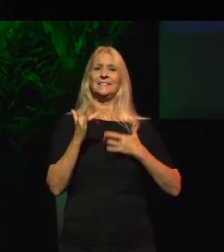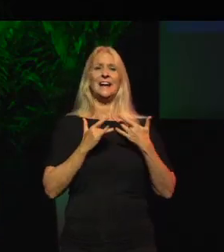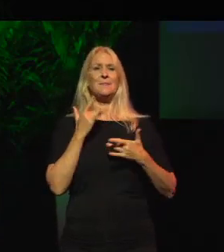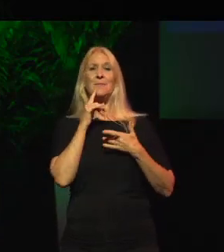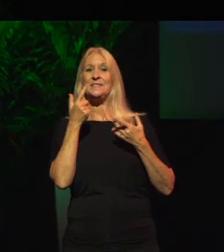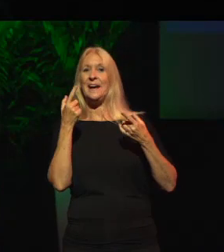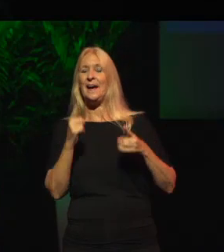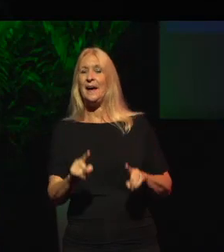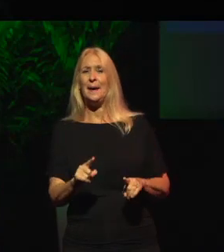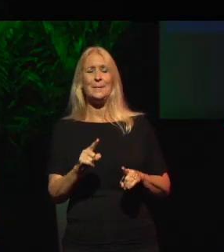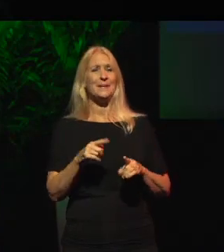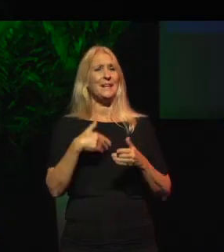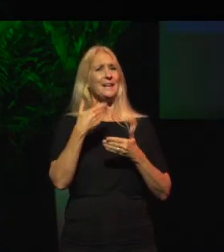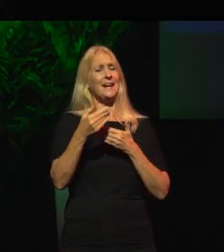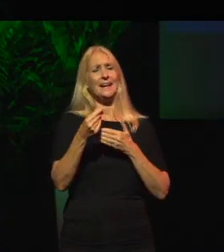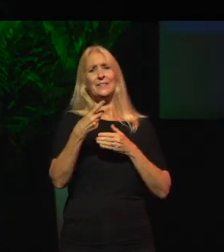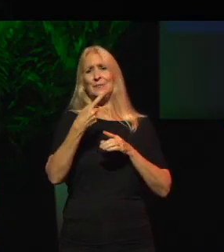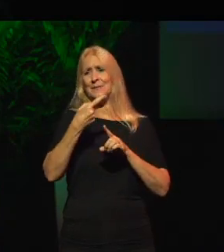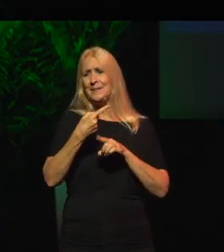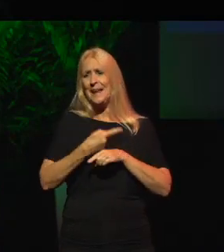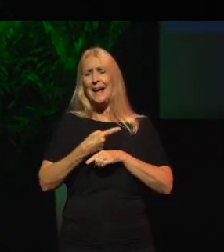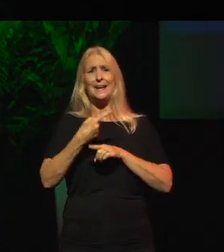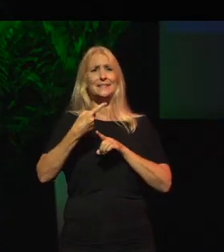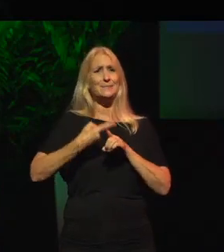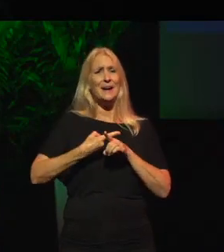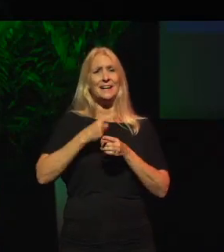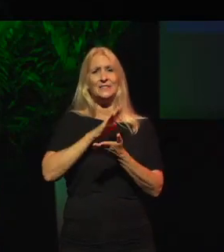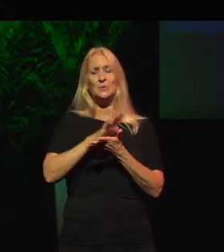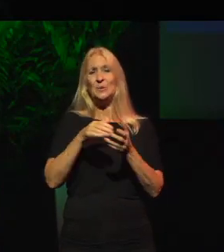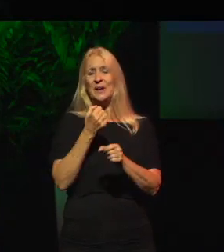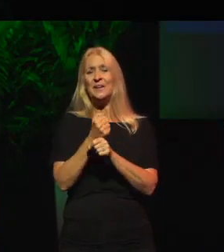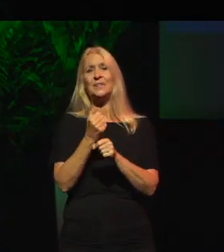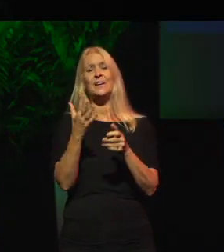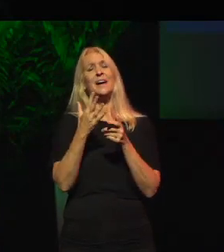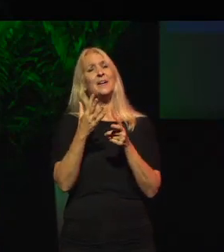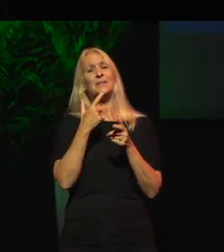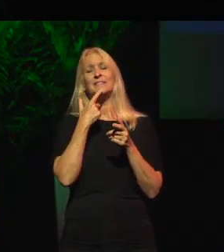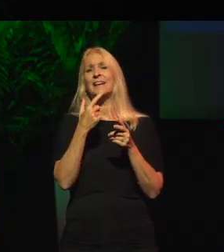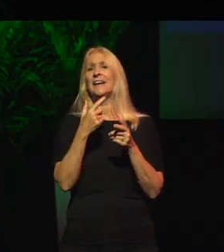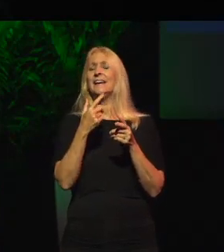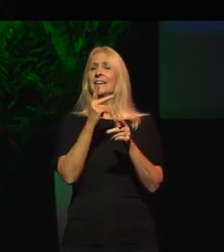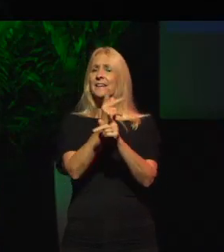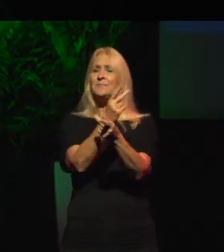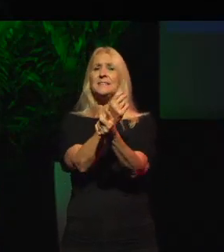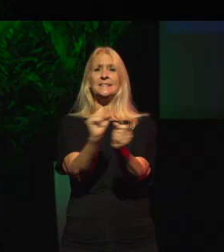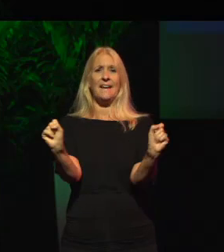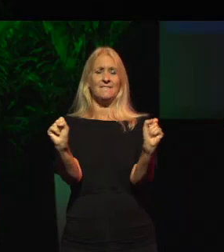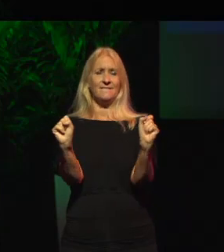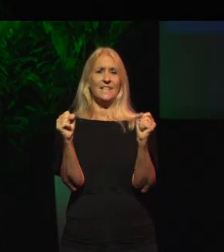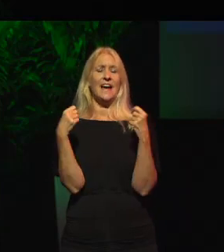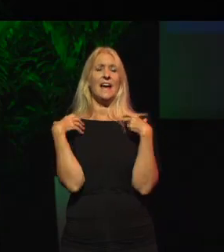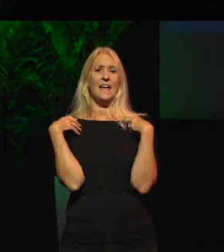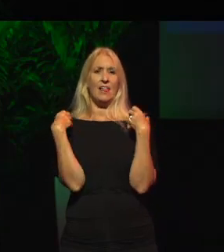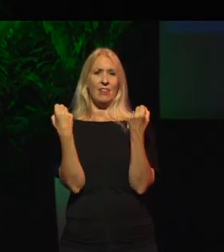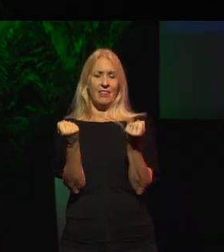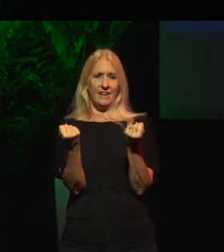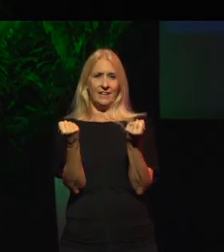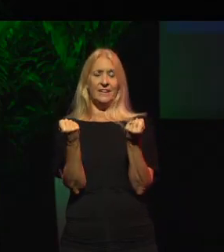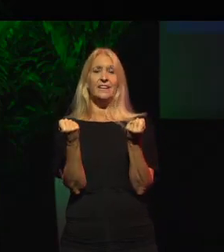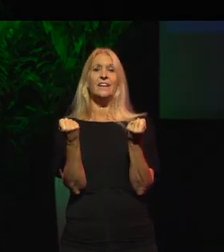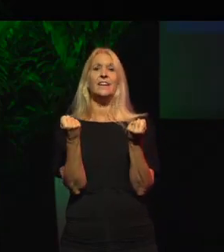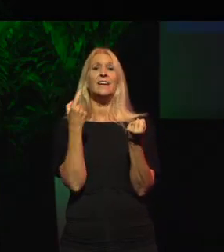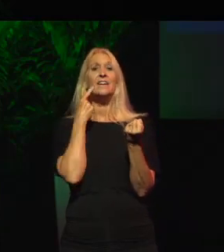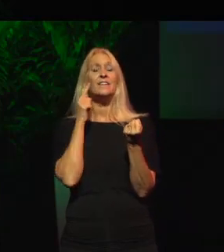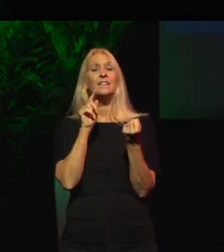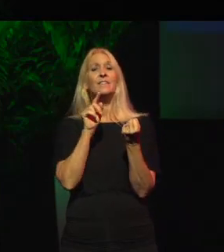months and the school year to come. Again, I leave you with safe and healthy times for you and